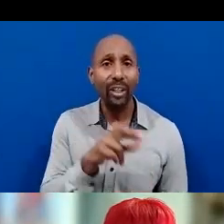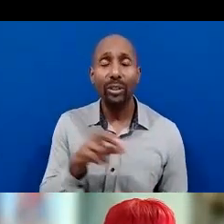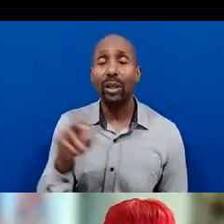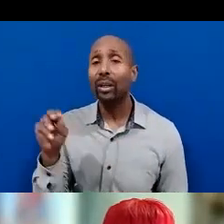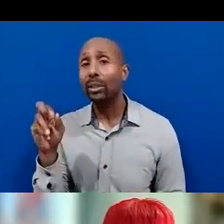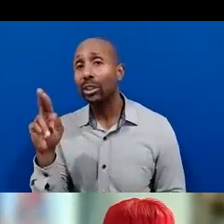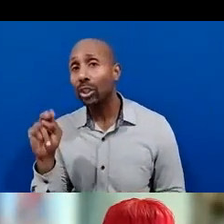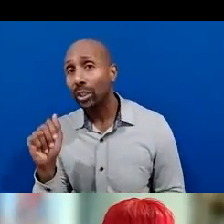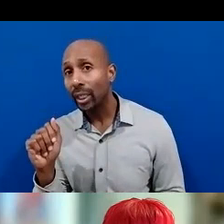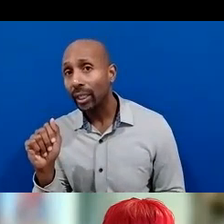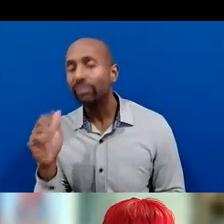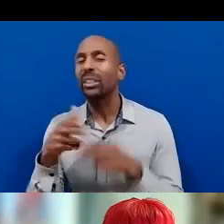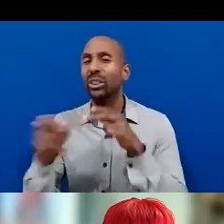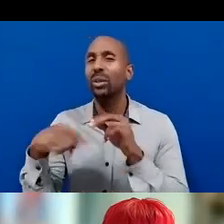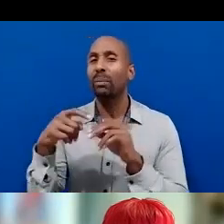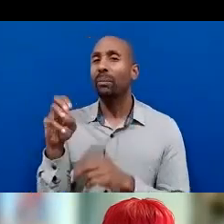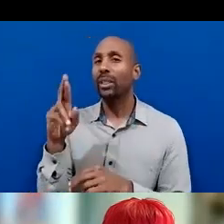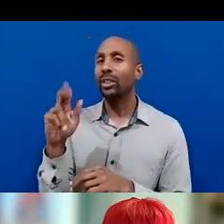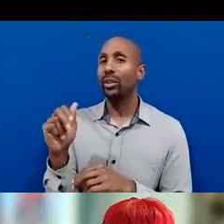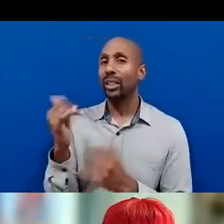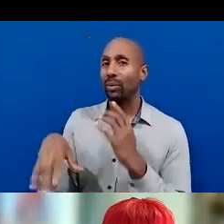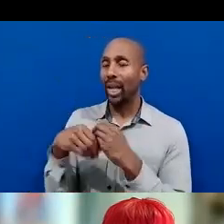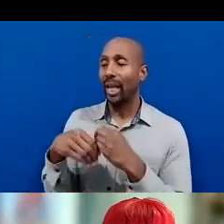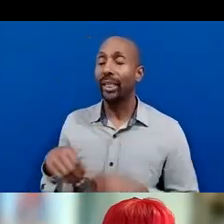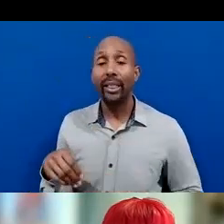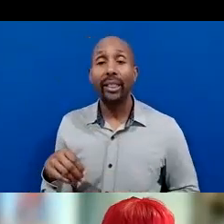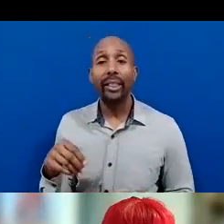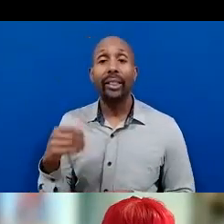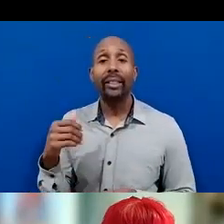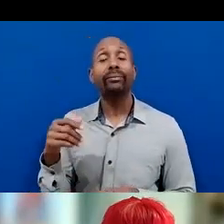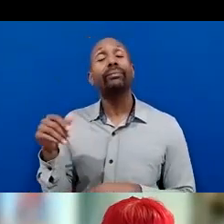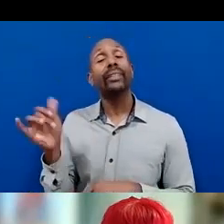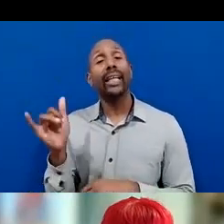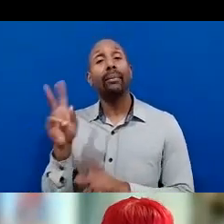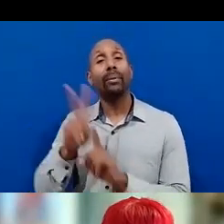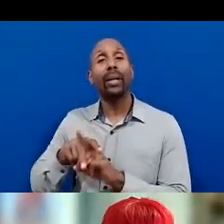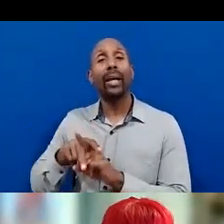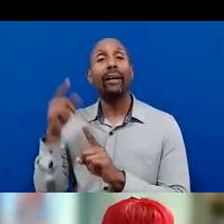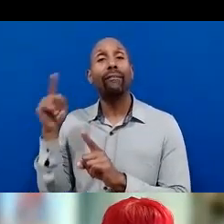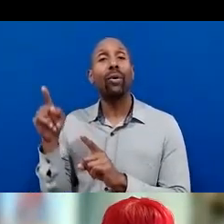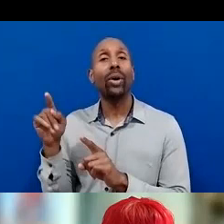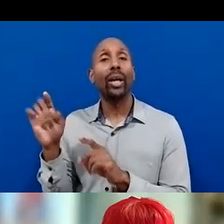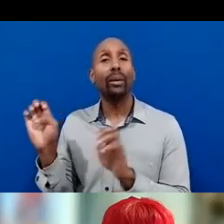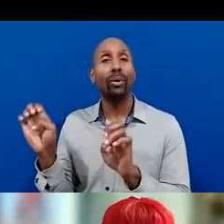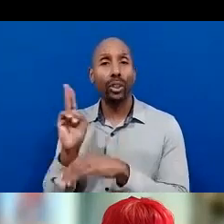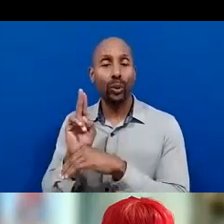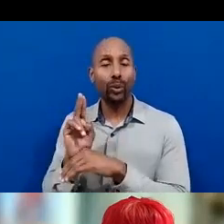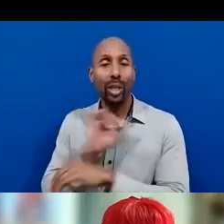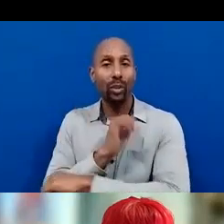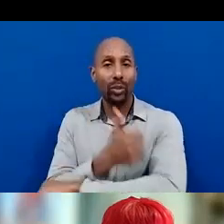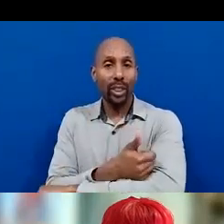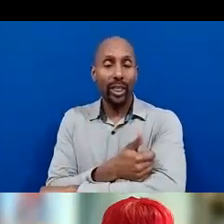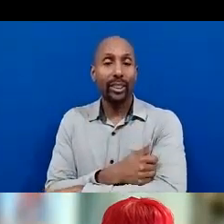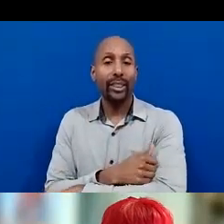approval. The FDA was waiting to do them both together. So this vaccine is a 2-dose